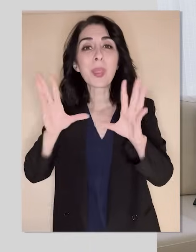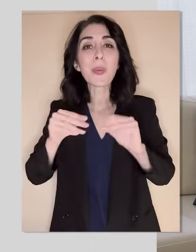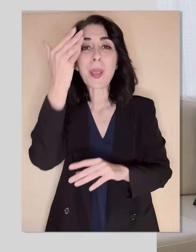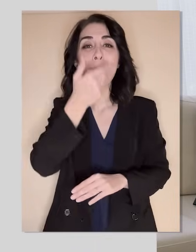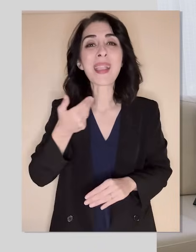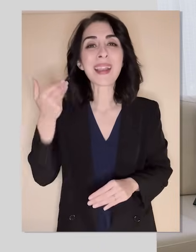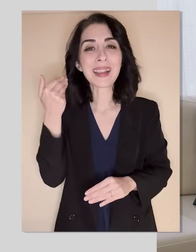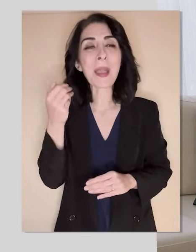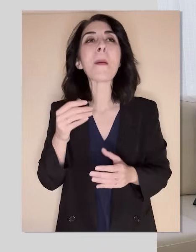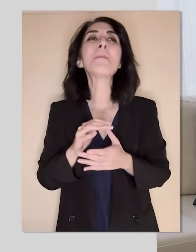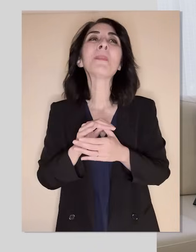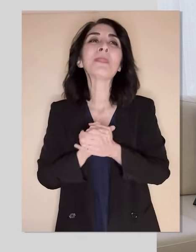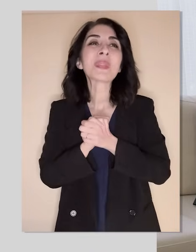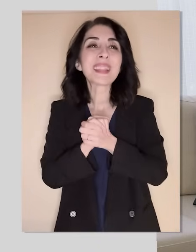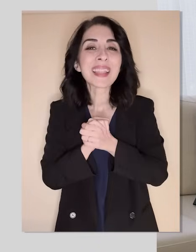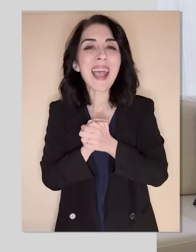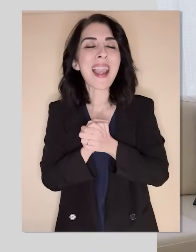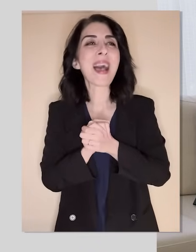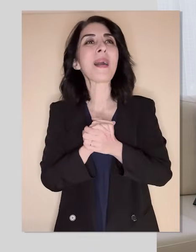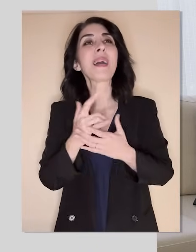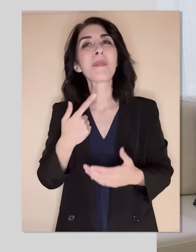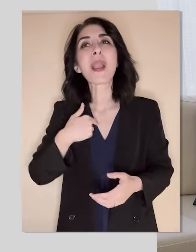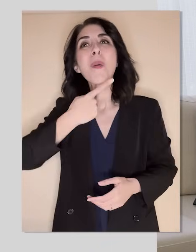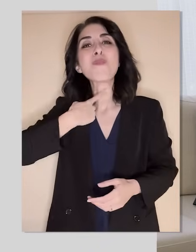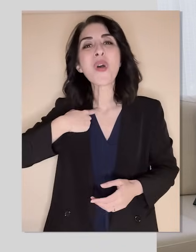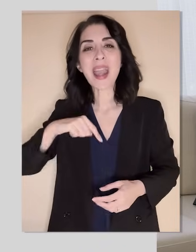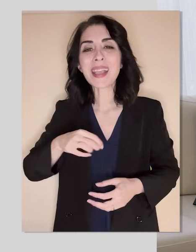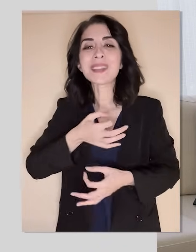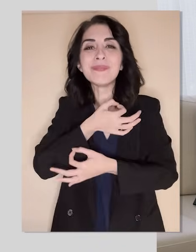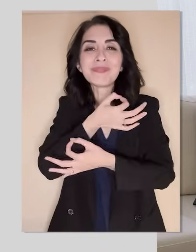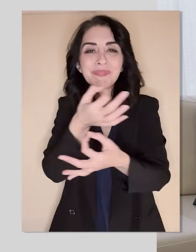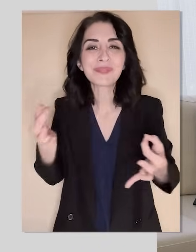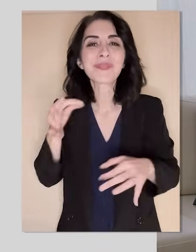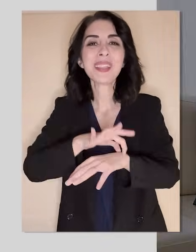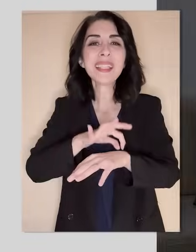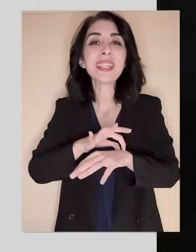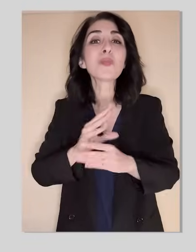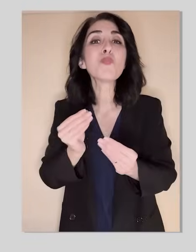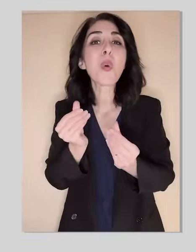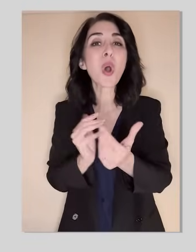migraine. You're very migraine. Welcome. I love talking to patients about how they can get better. Thank you.